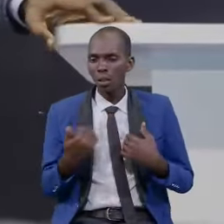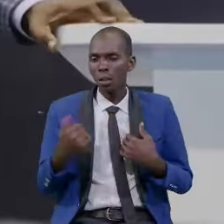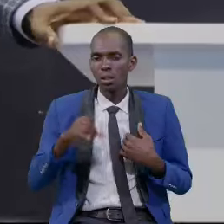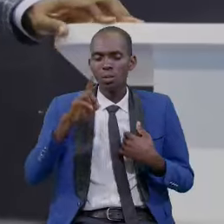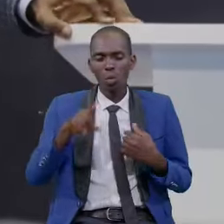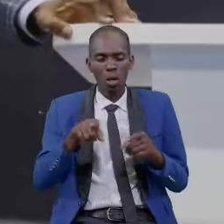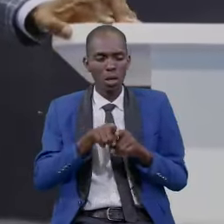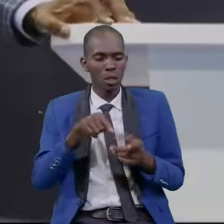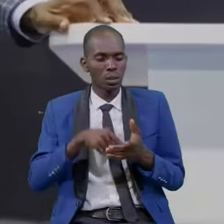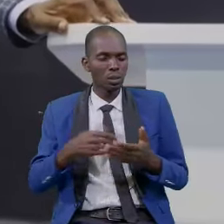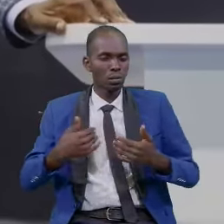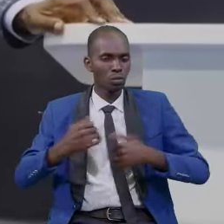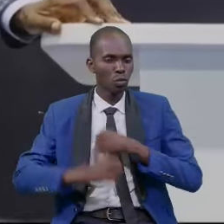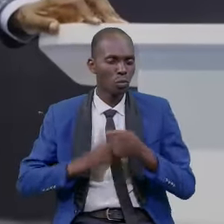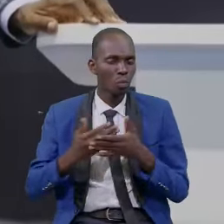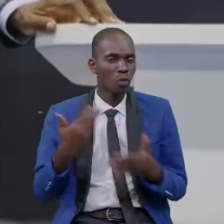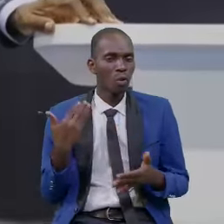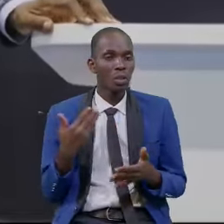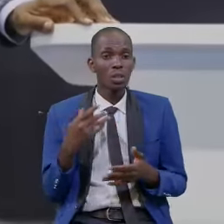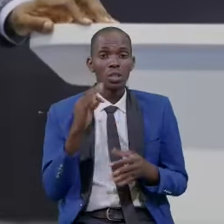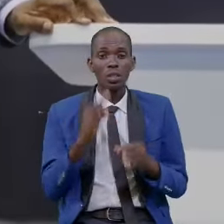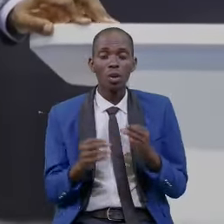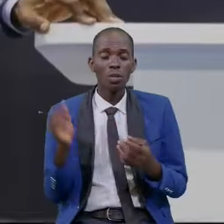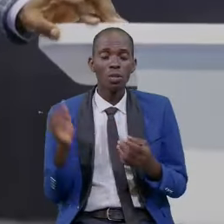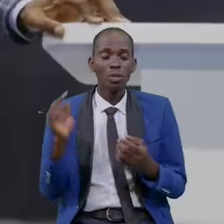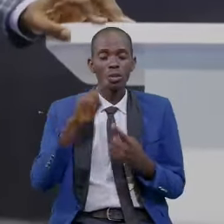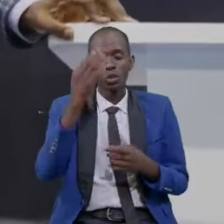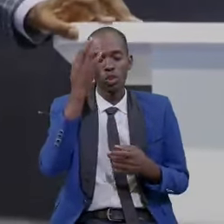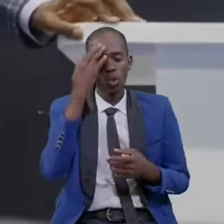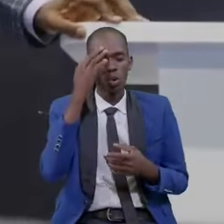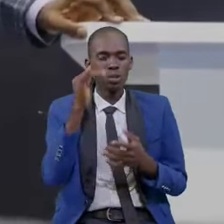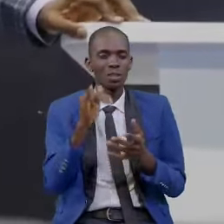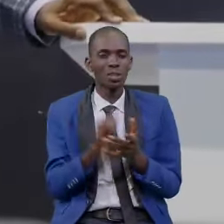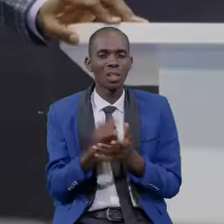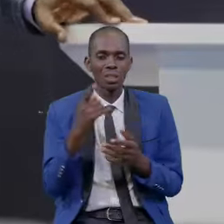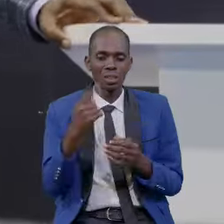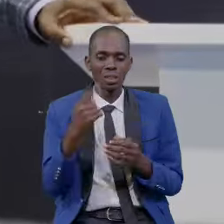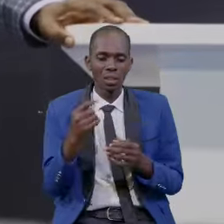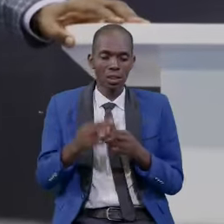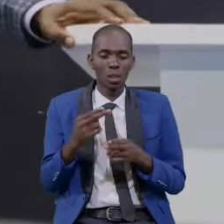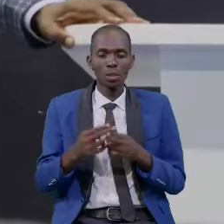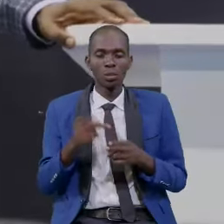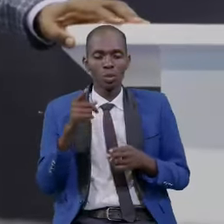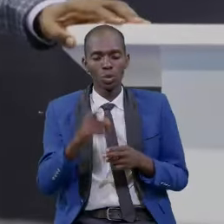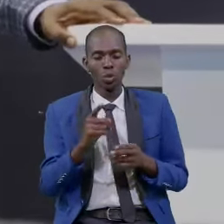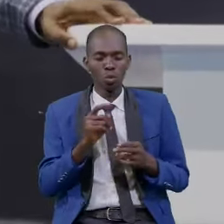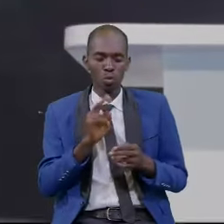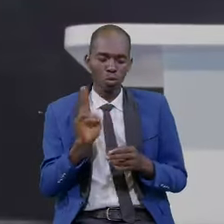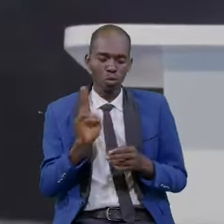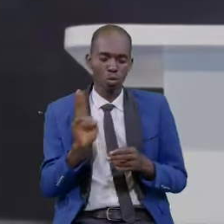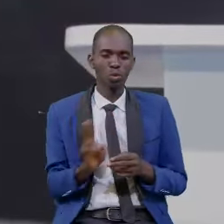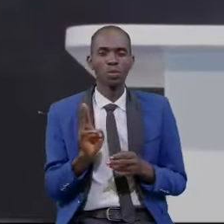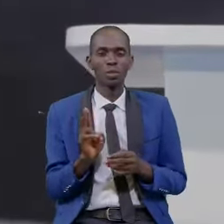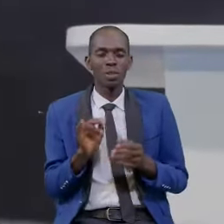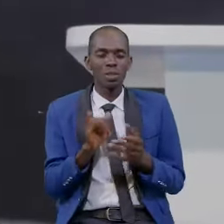magnitude of your sin. The nail that went through his hand, and the spear that went through his